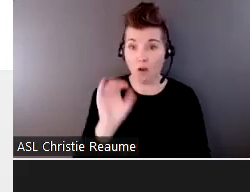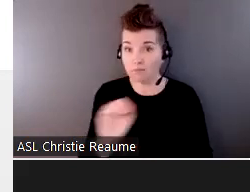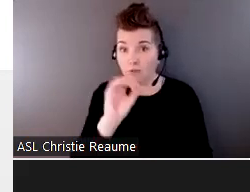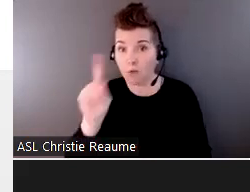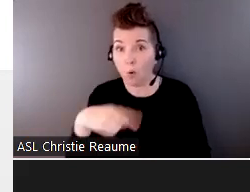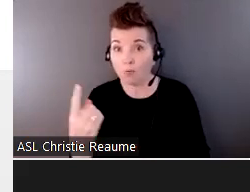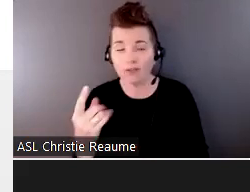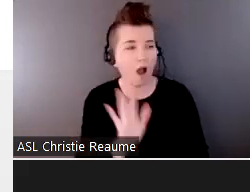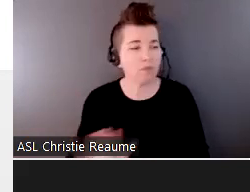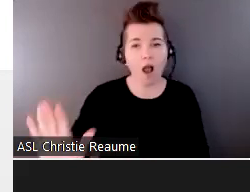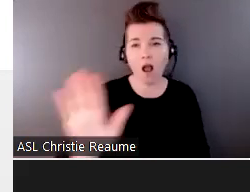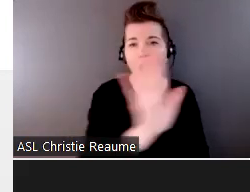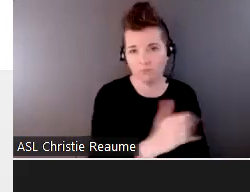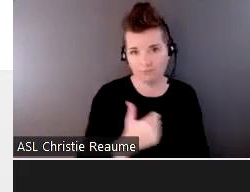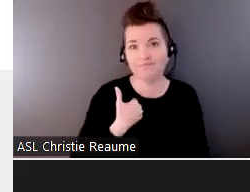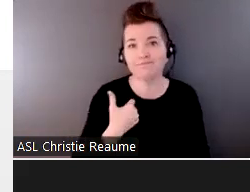Beyond those borders